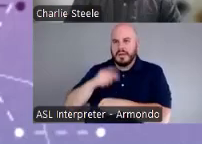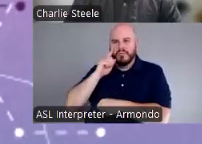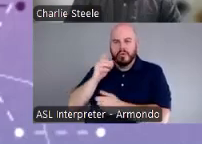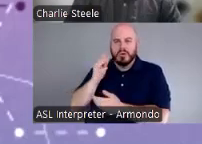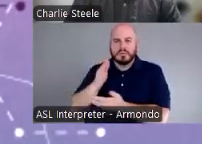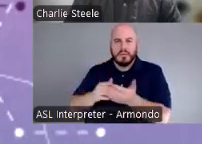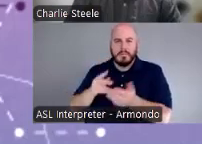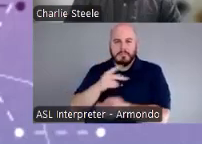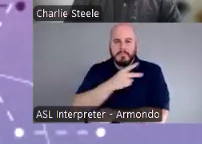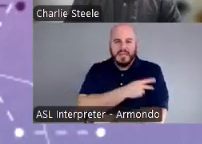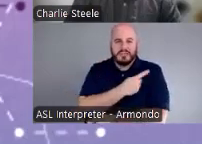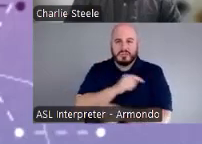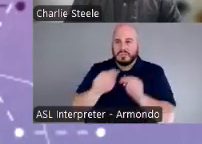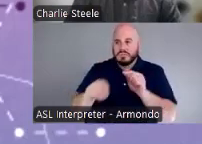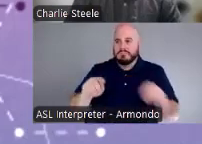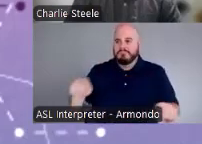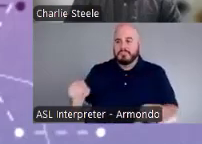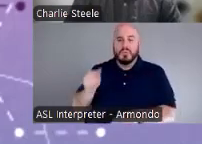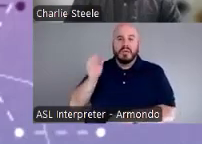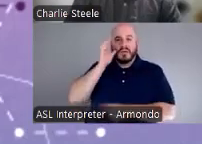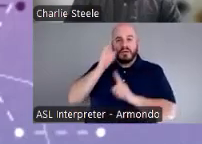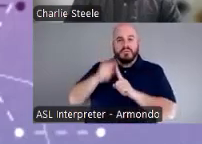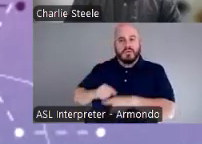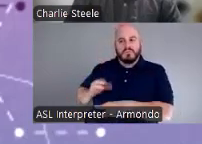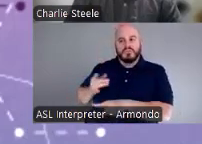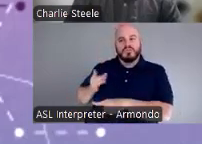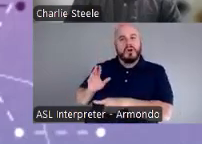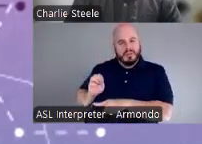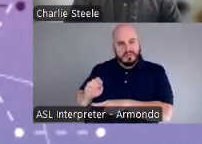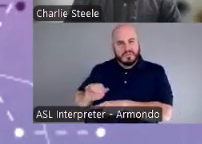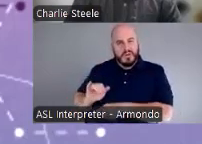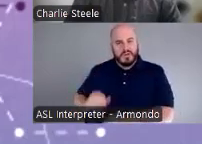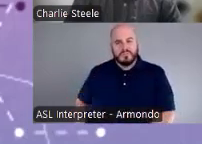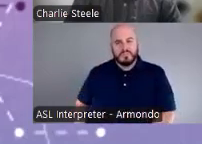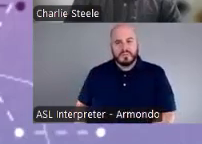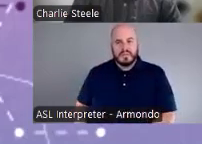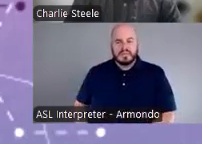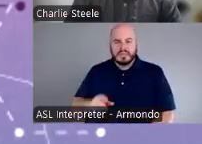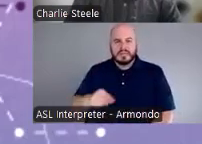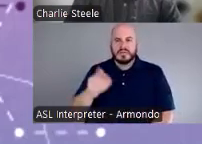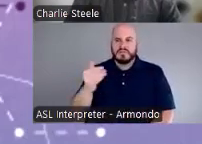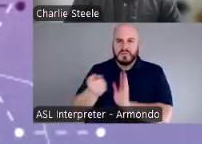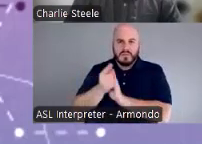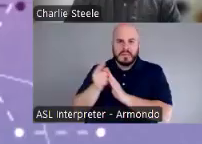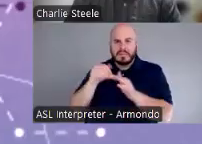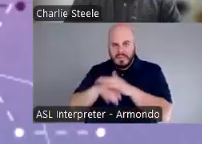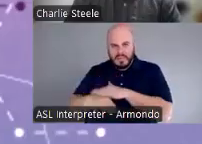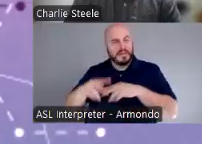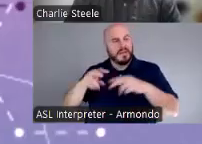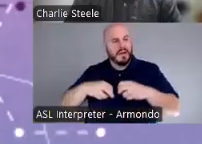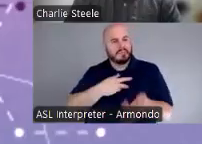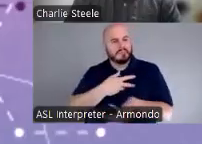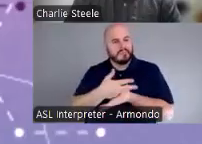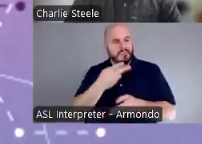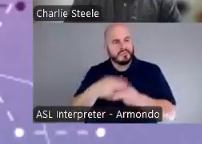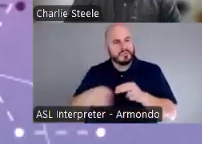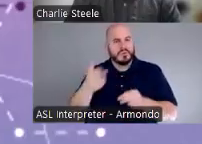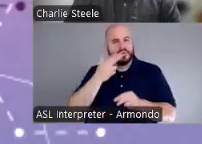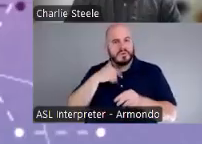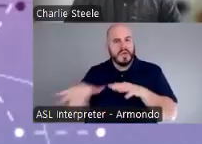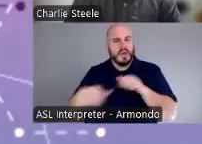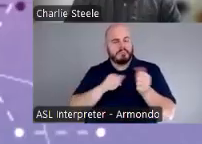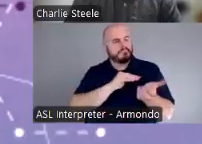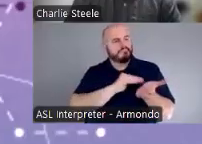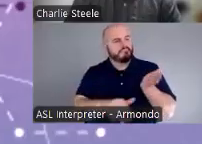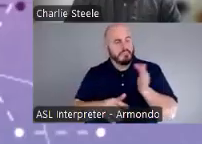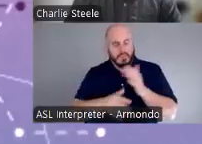And that's what we're hearing from Charlie as well. Not everything is about a 15 minutes, get in the door, see the patient, discharge them,